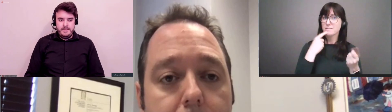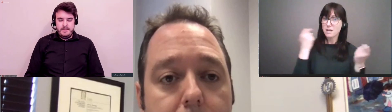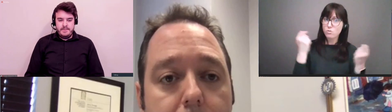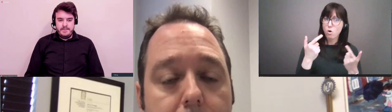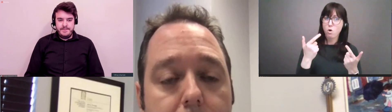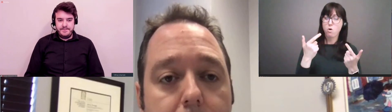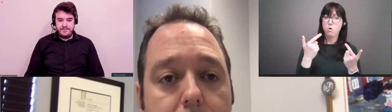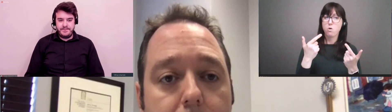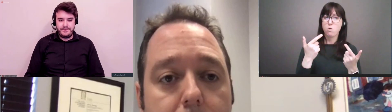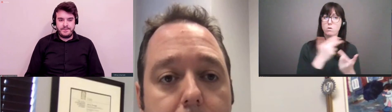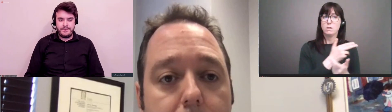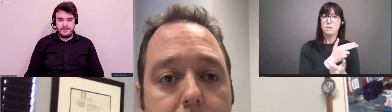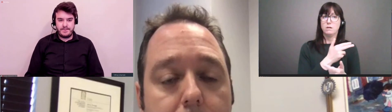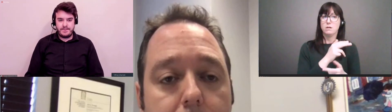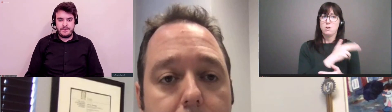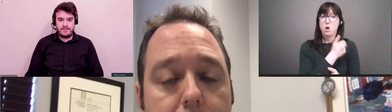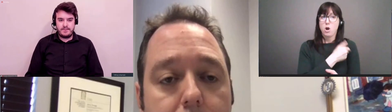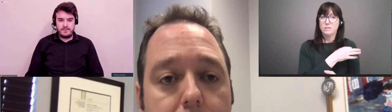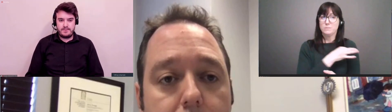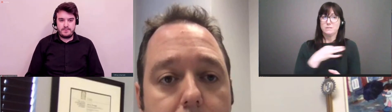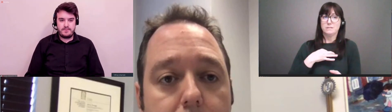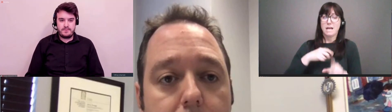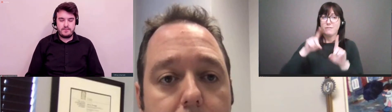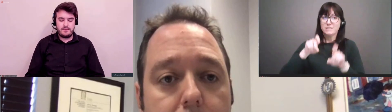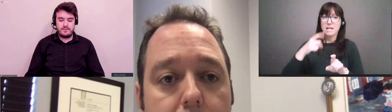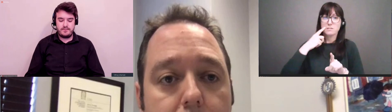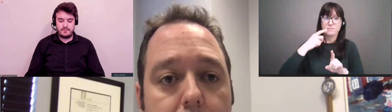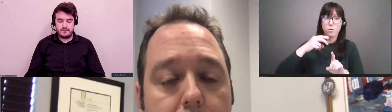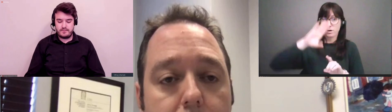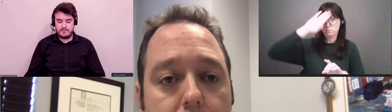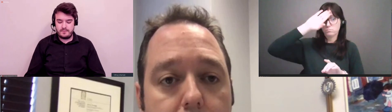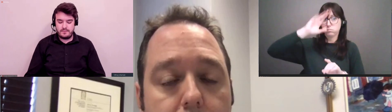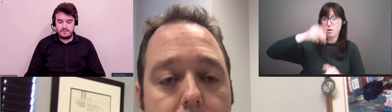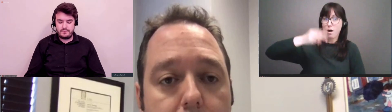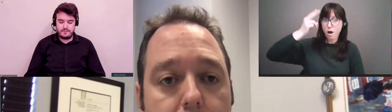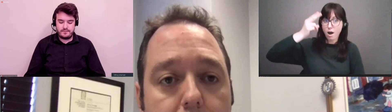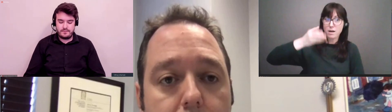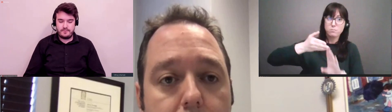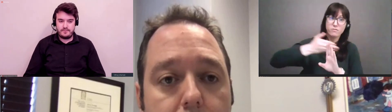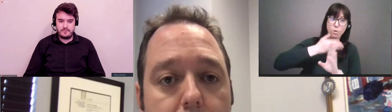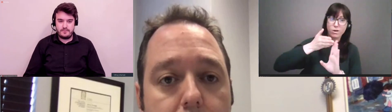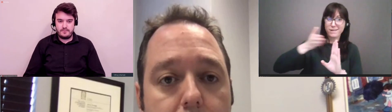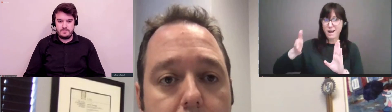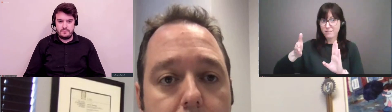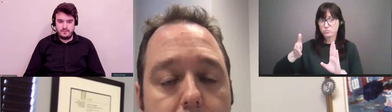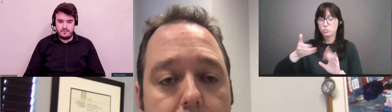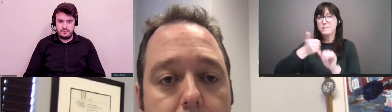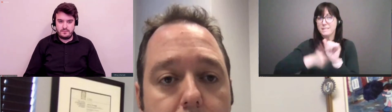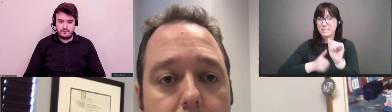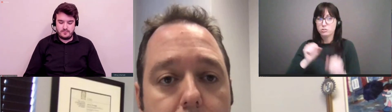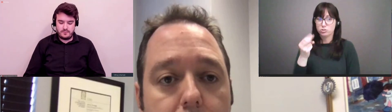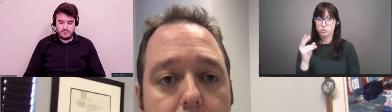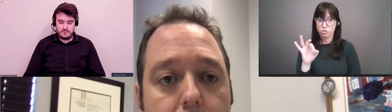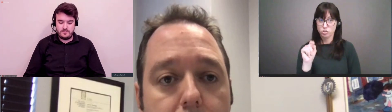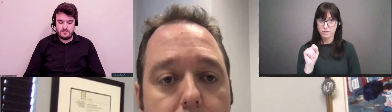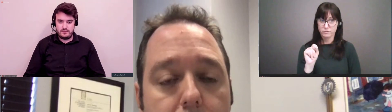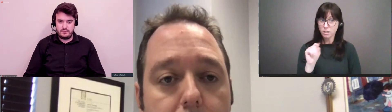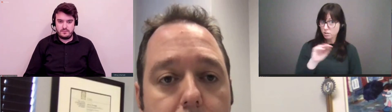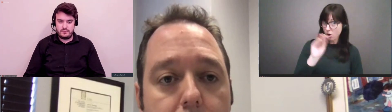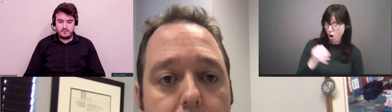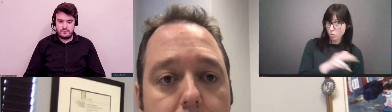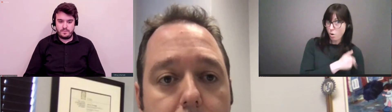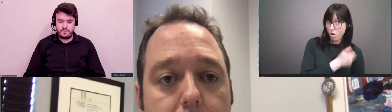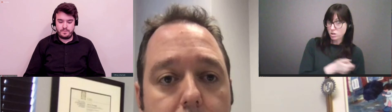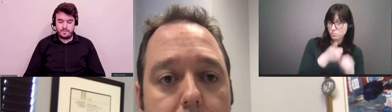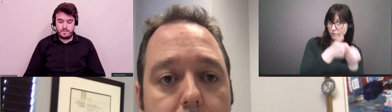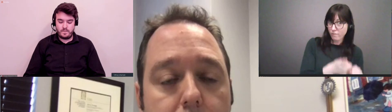workers be tested for a high temperature before and after every shift. Is this something the Ottawa Hospital is looking at doing to make sure that their staff